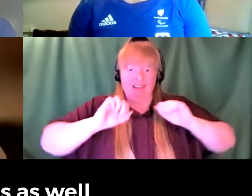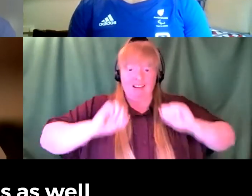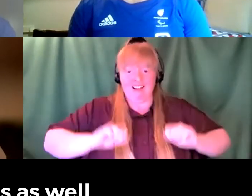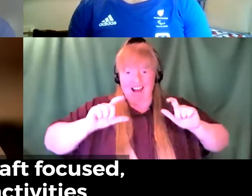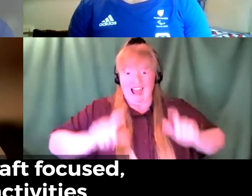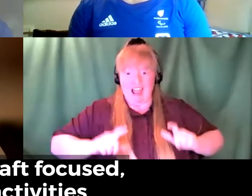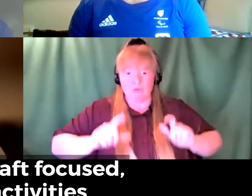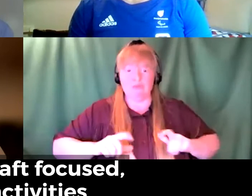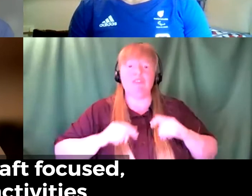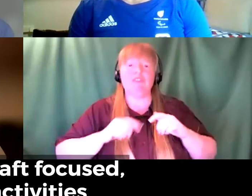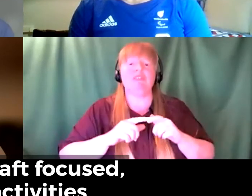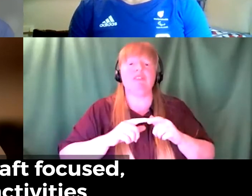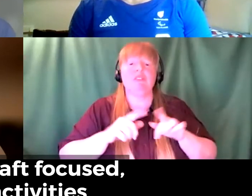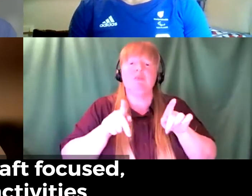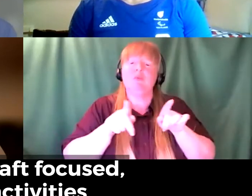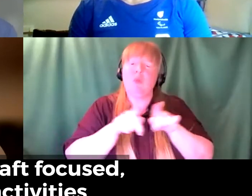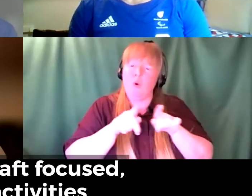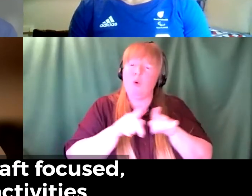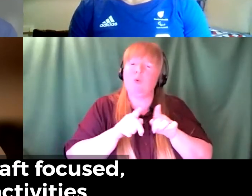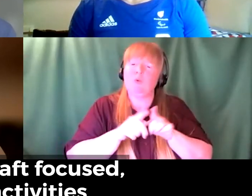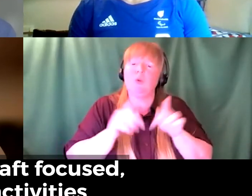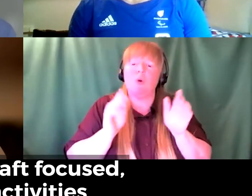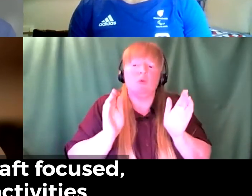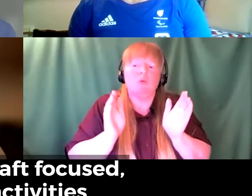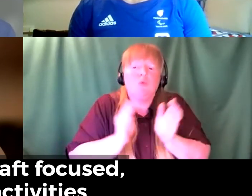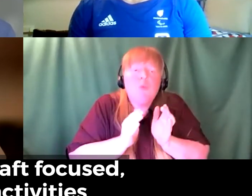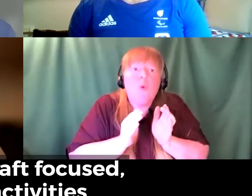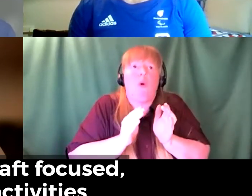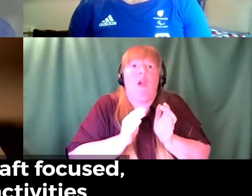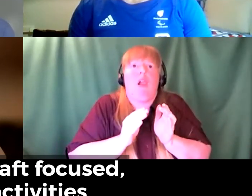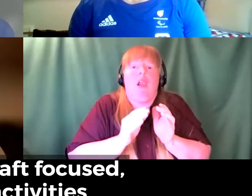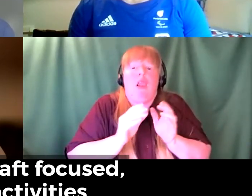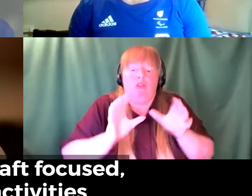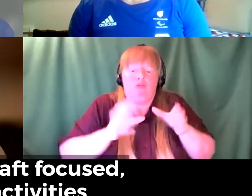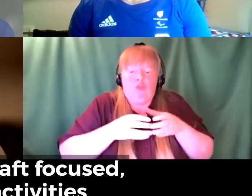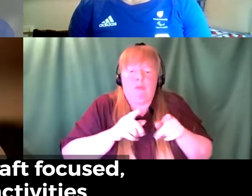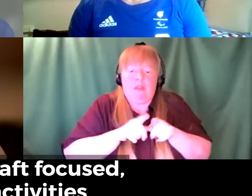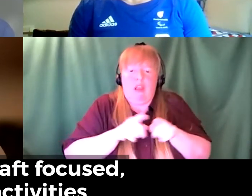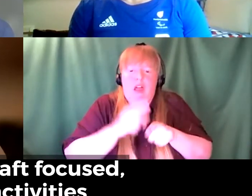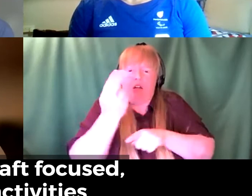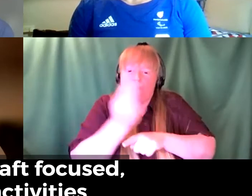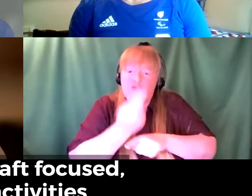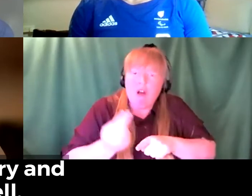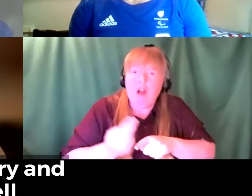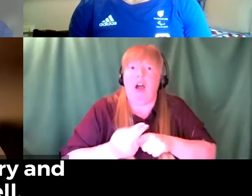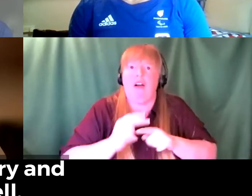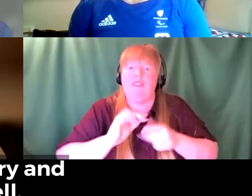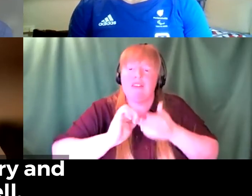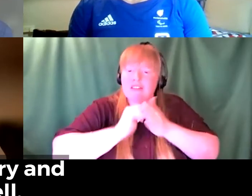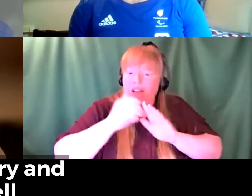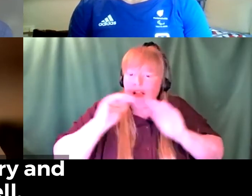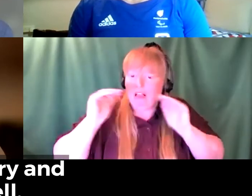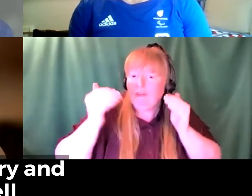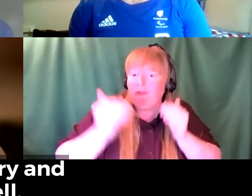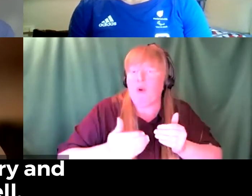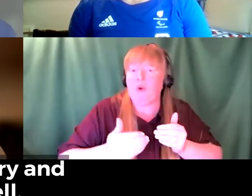sessions as well, but those were mainly kind of craft focused, skill focused, lots of fun activities, kind of looking